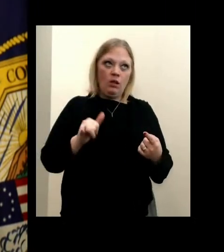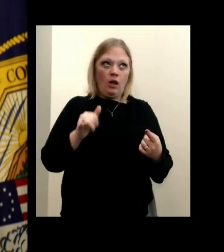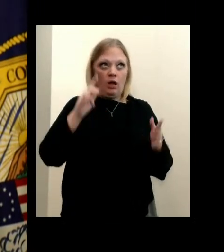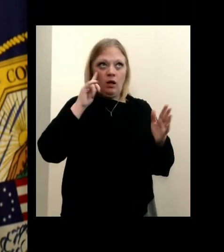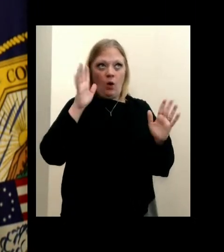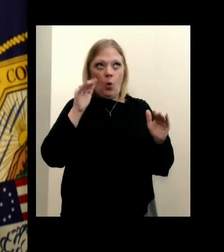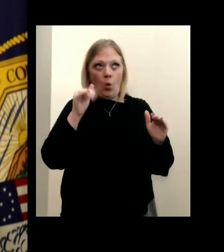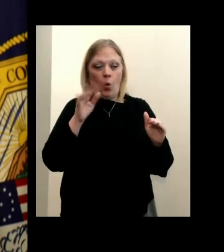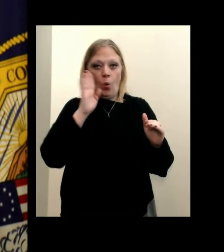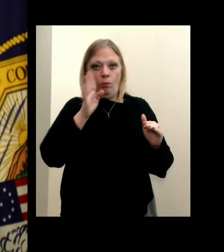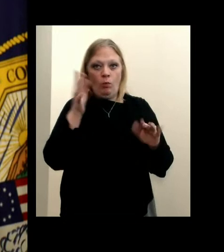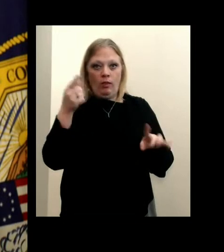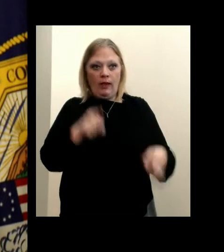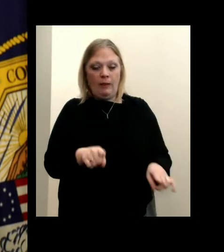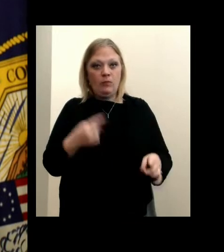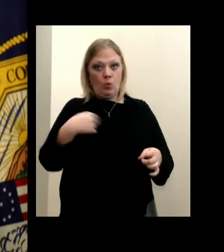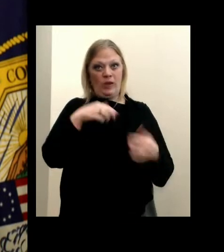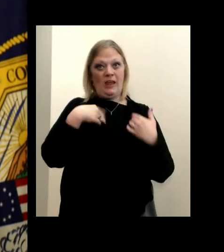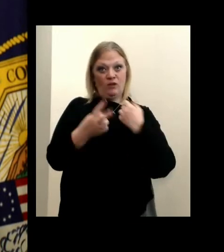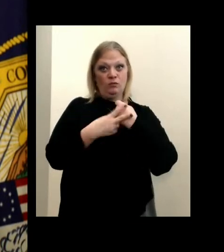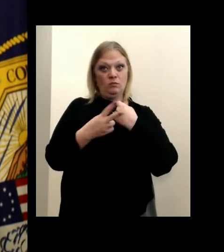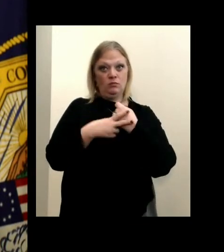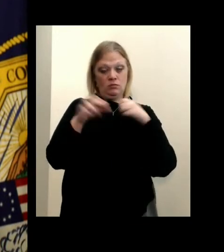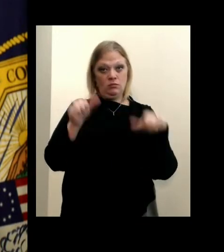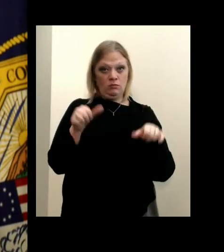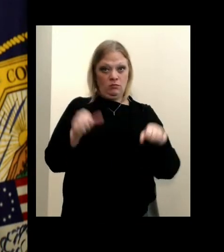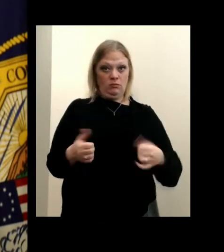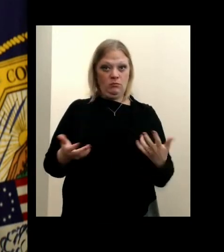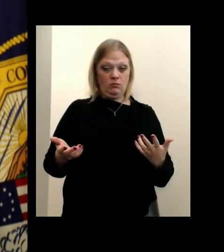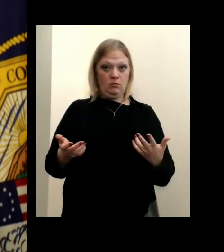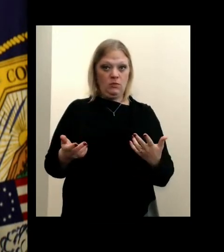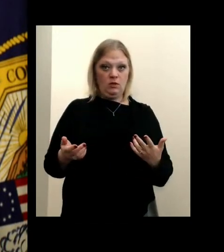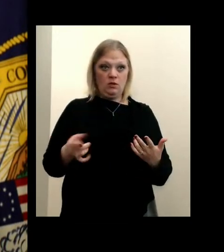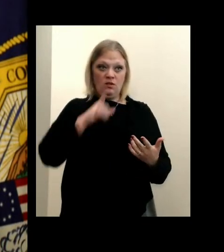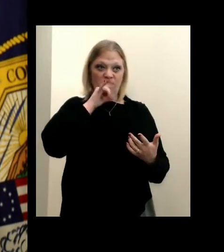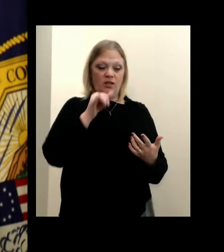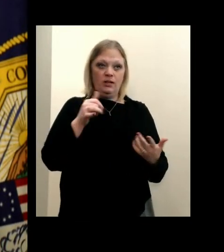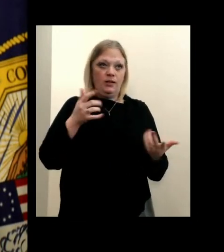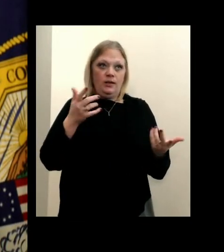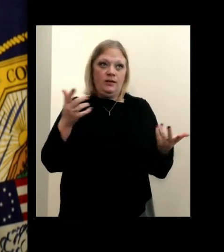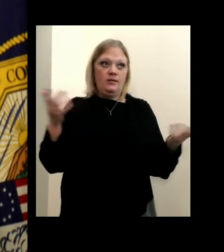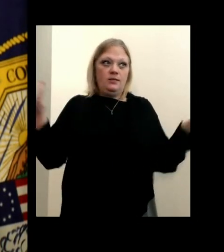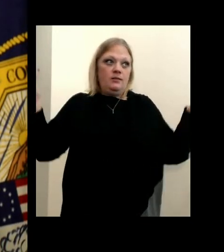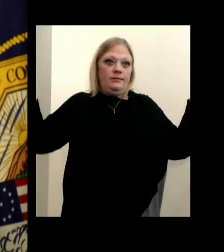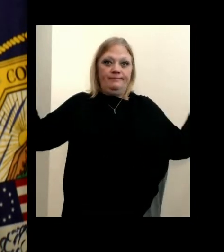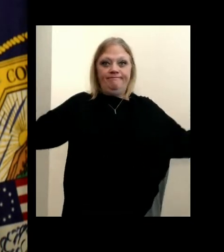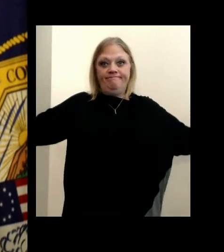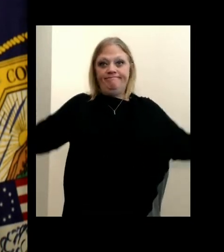and we have the storage capability of doing that, it's kind of out of our hands. And so I know people